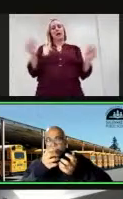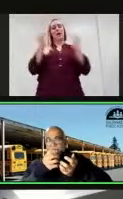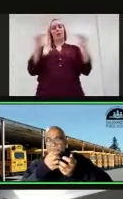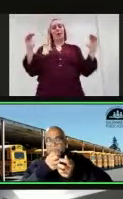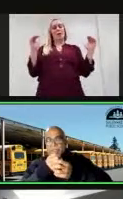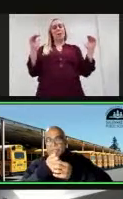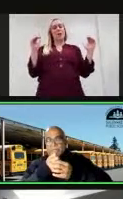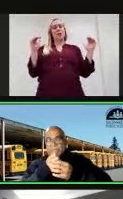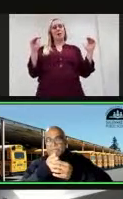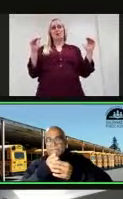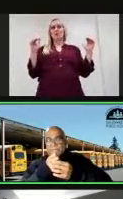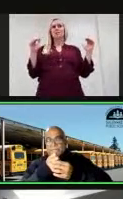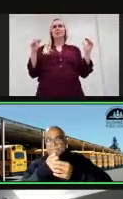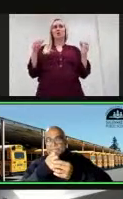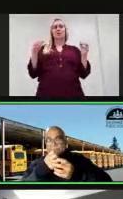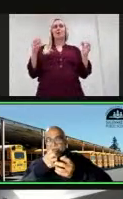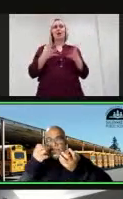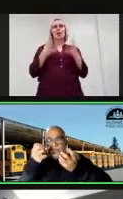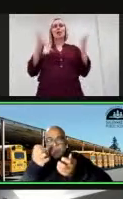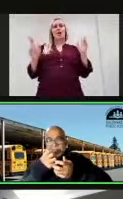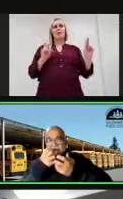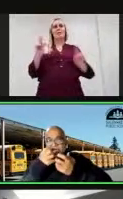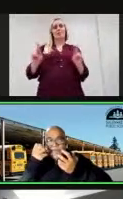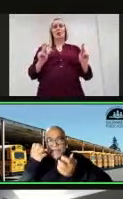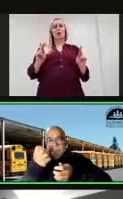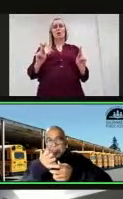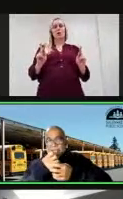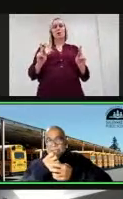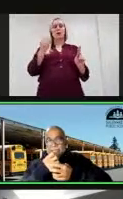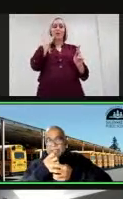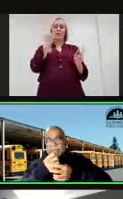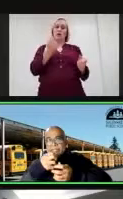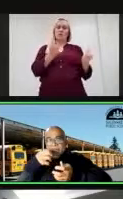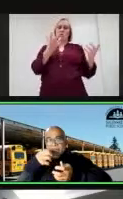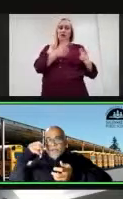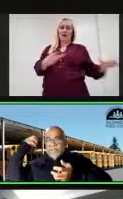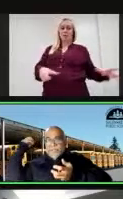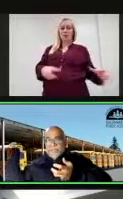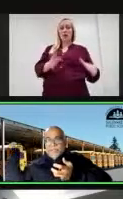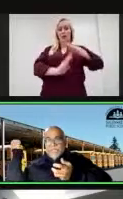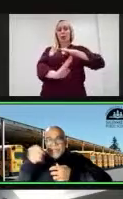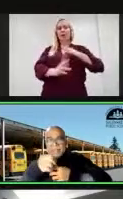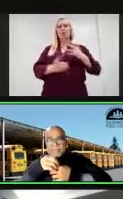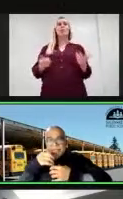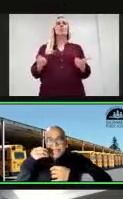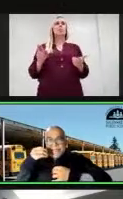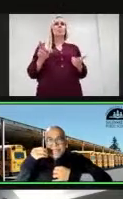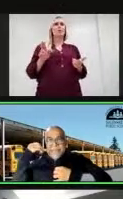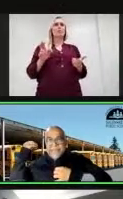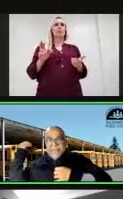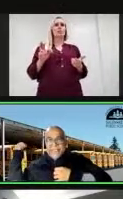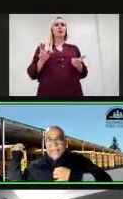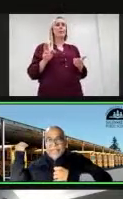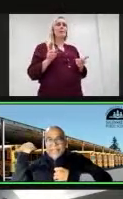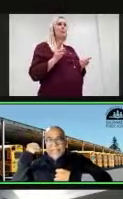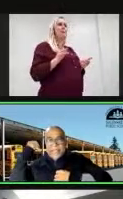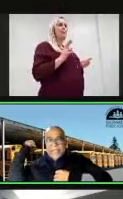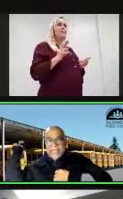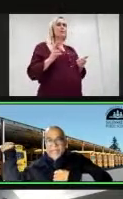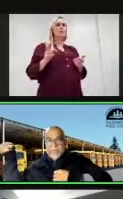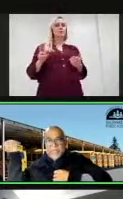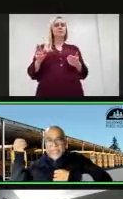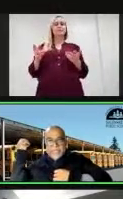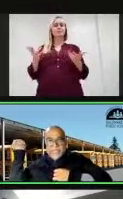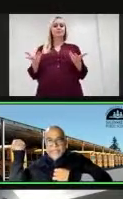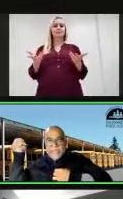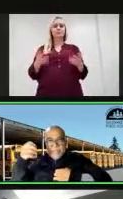of folks with, you know, if you're multilingual or immigrant, and you're also, it's really, you're simultaneously taking care of